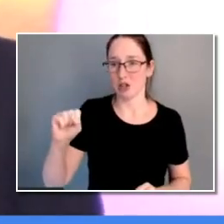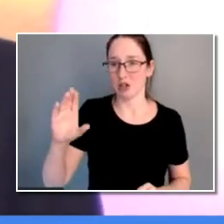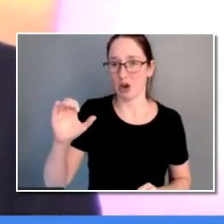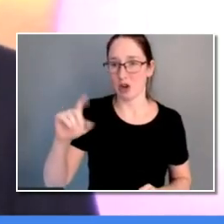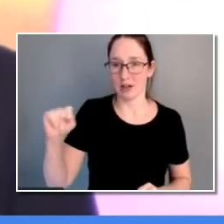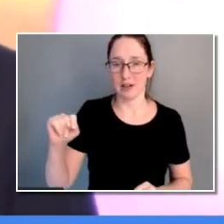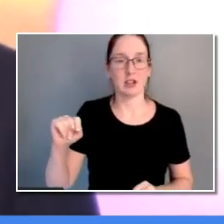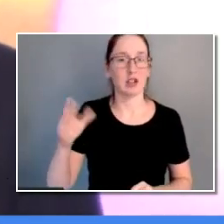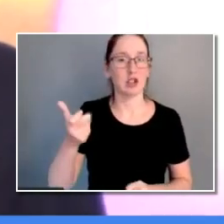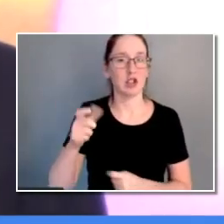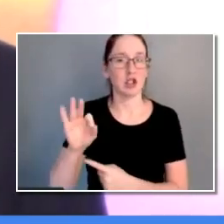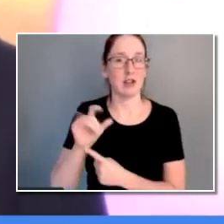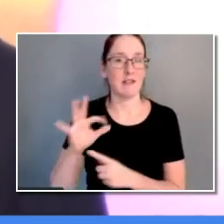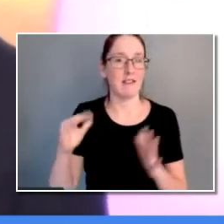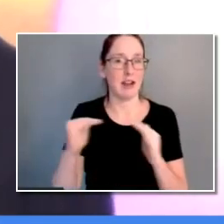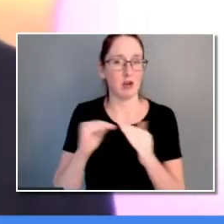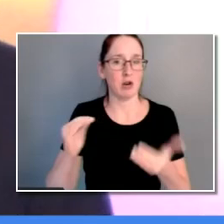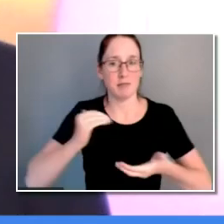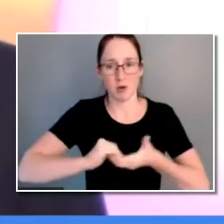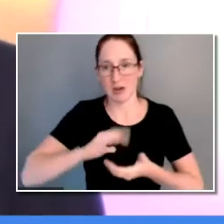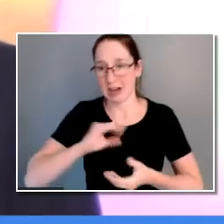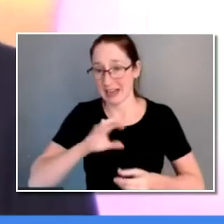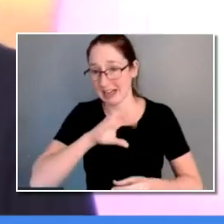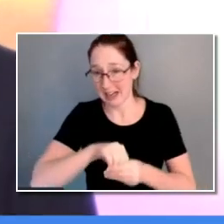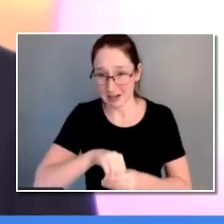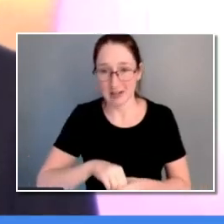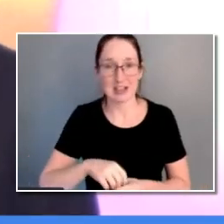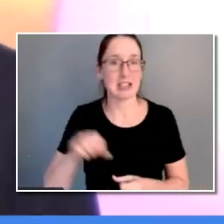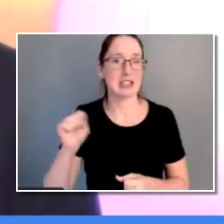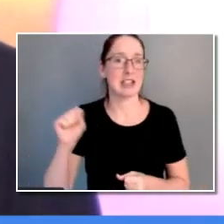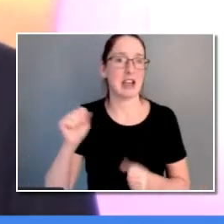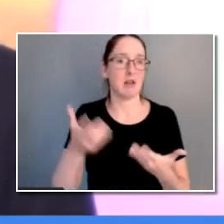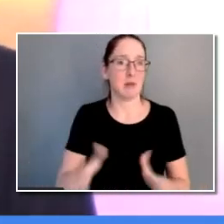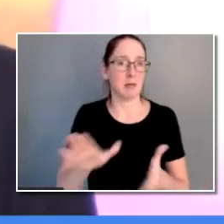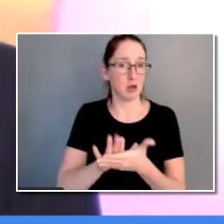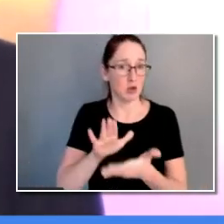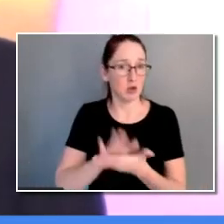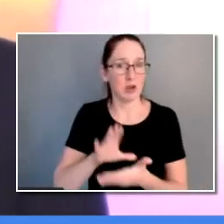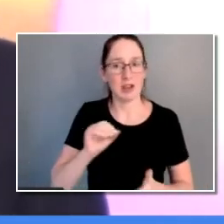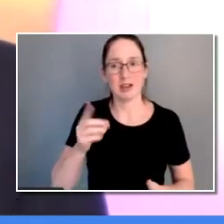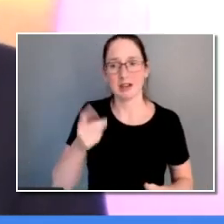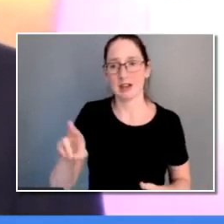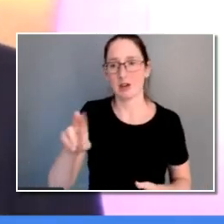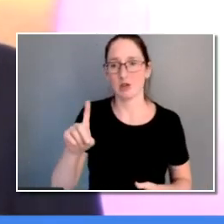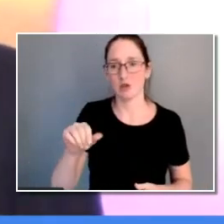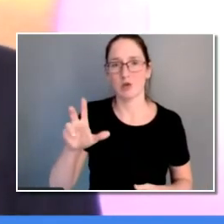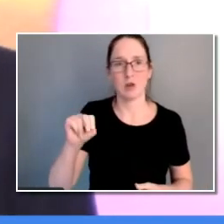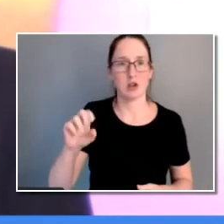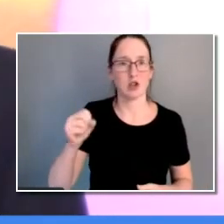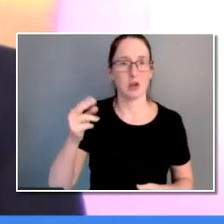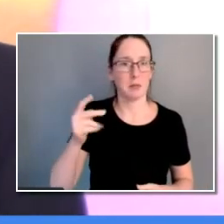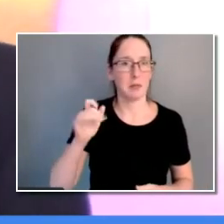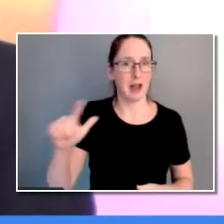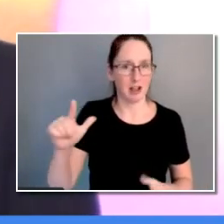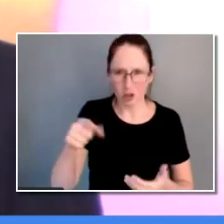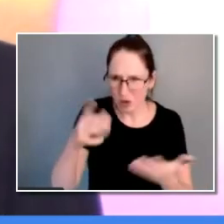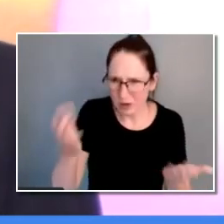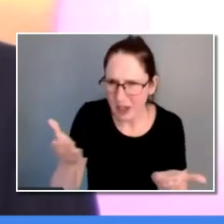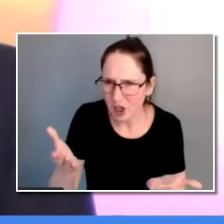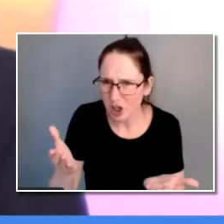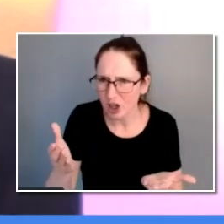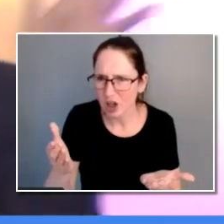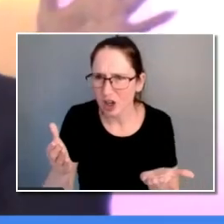of equity partnerships and engagement at Seattle Public Schools, and Dr. Dwayne Chappelle. Are you here?